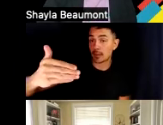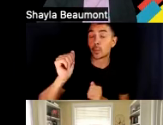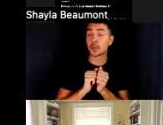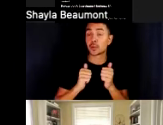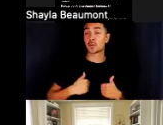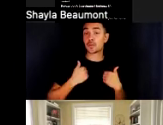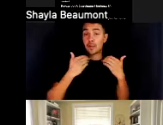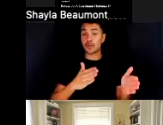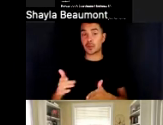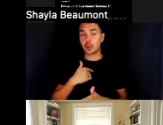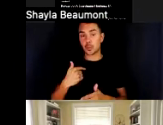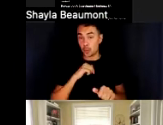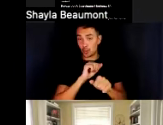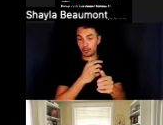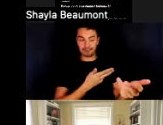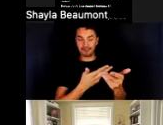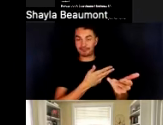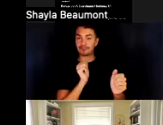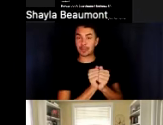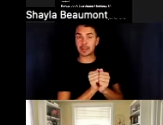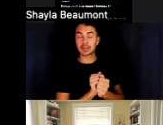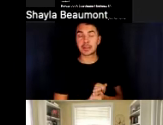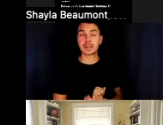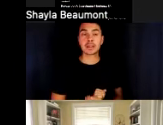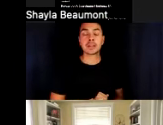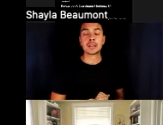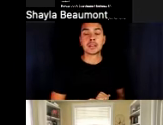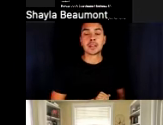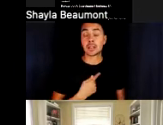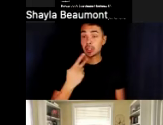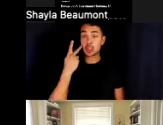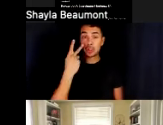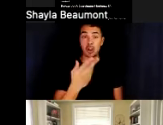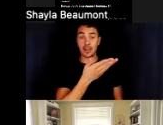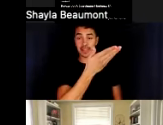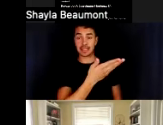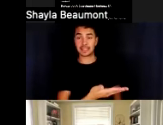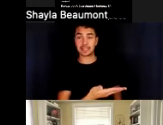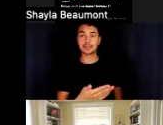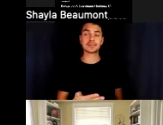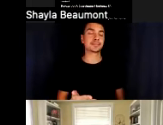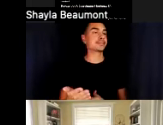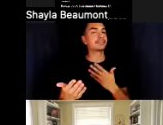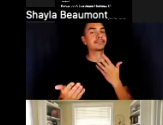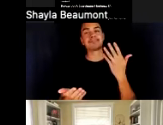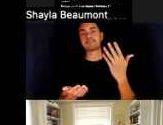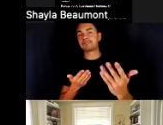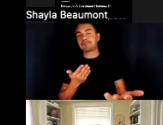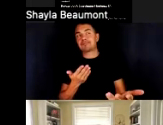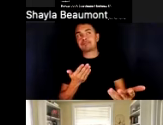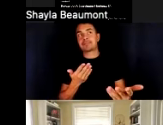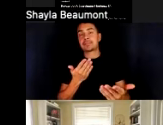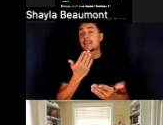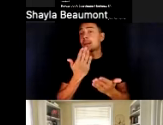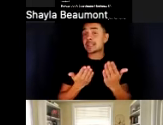we're working with. I know we saw this, whether or not someone may let you know or